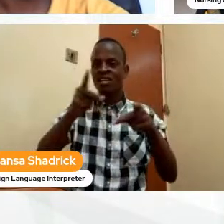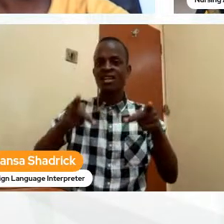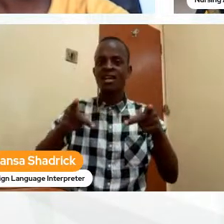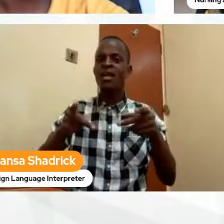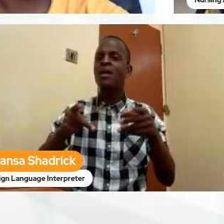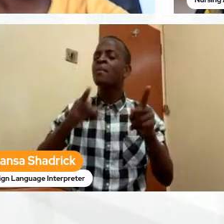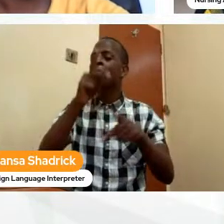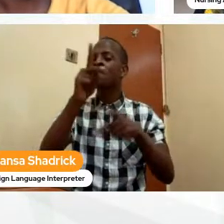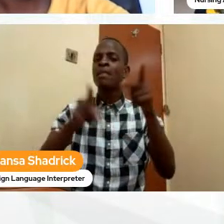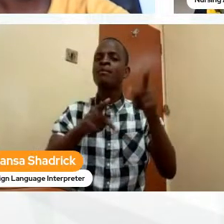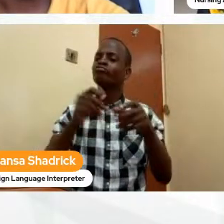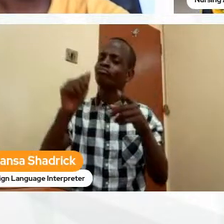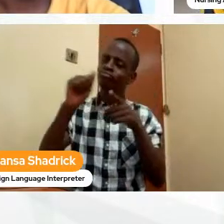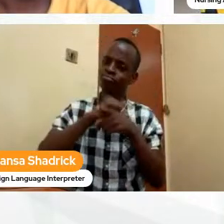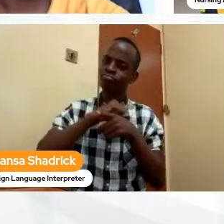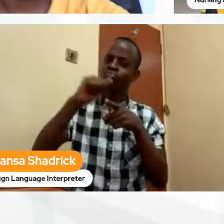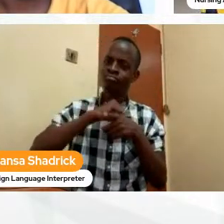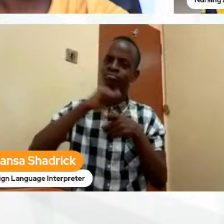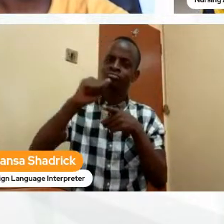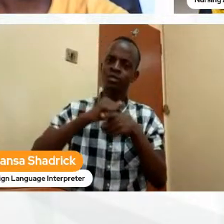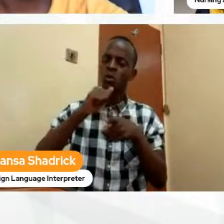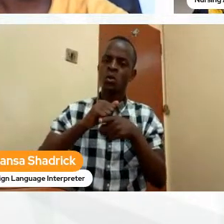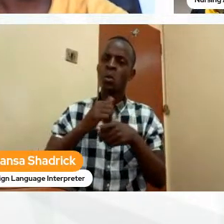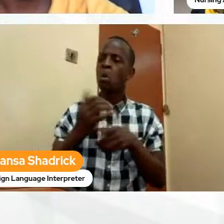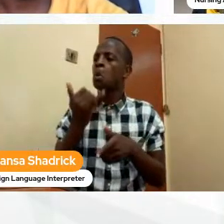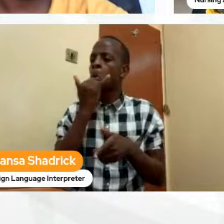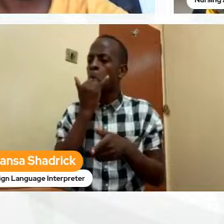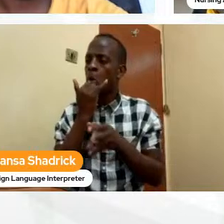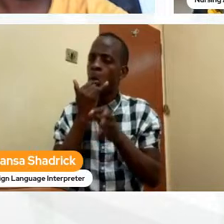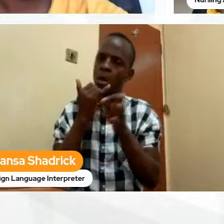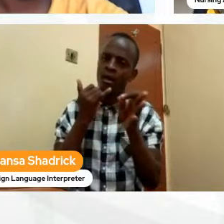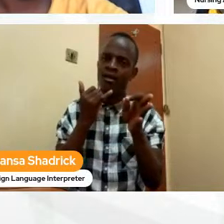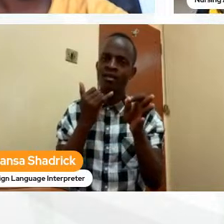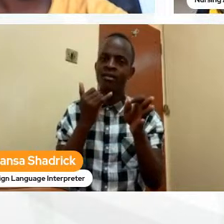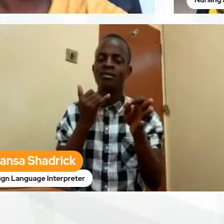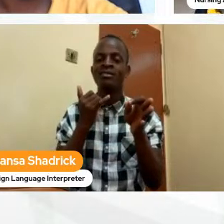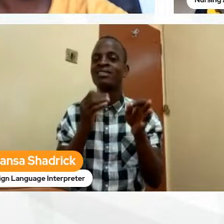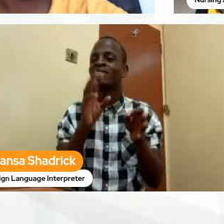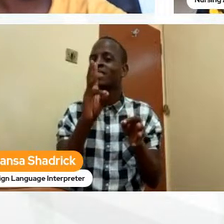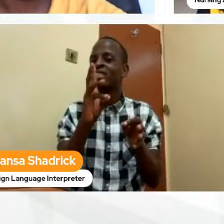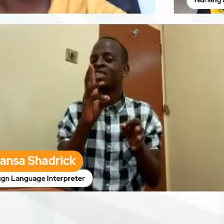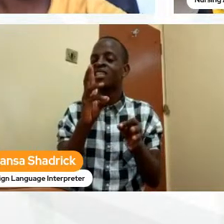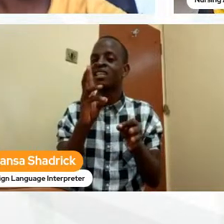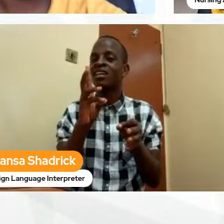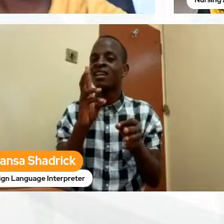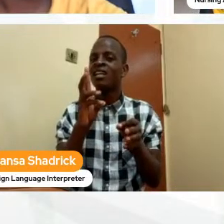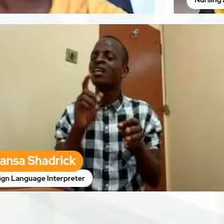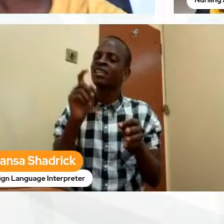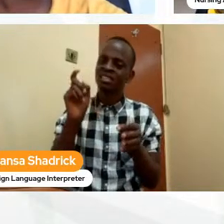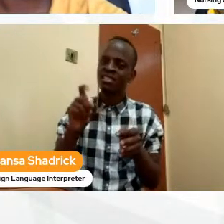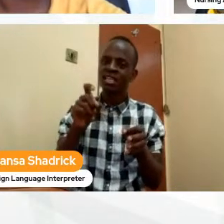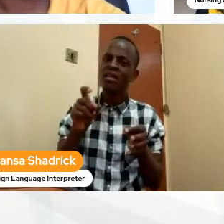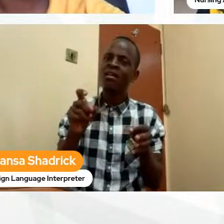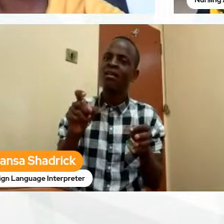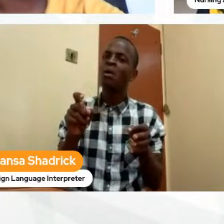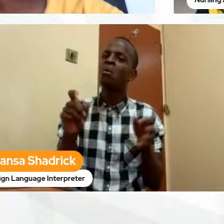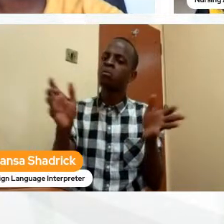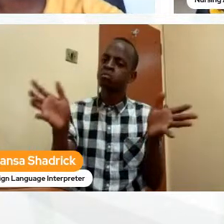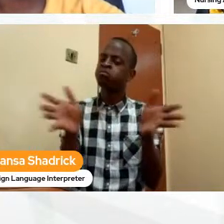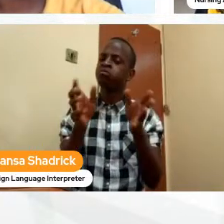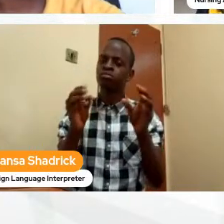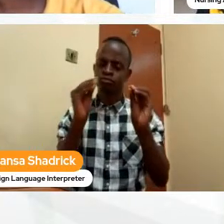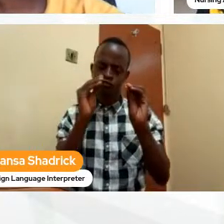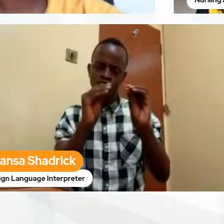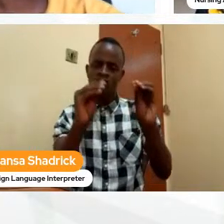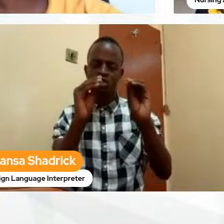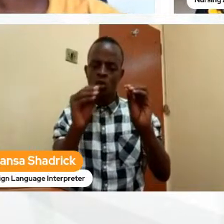tend to make wrong choices as early as 16, 17. So we need these life coaches, people to